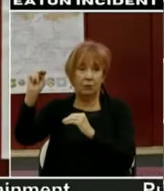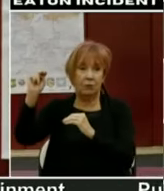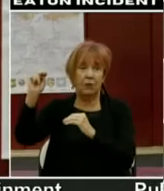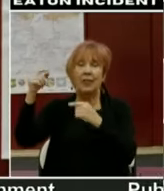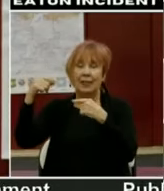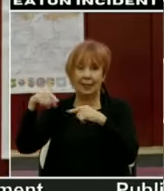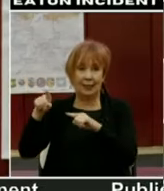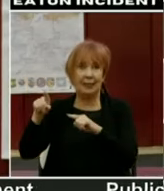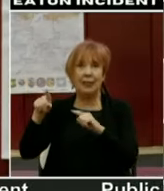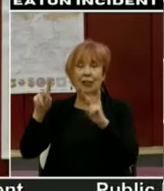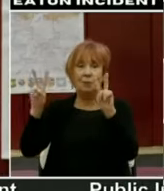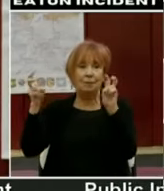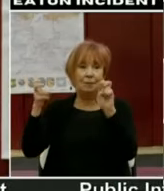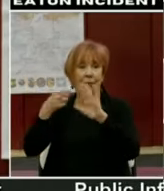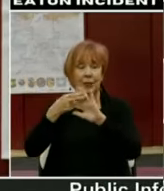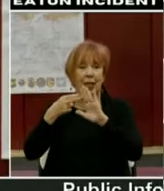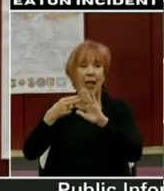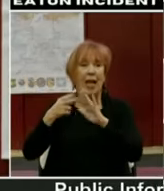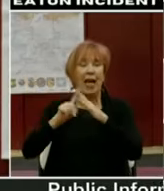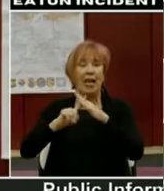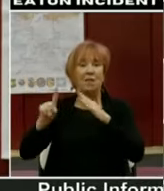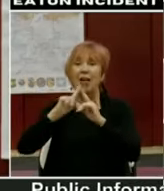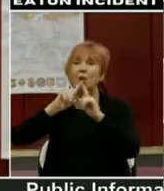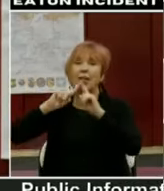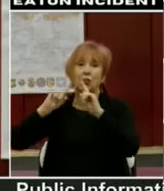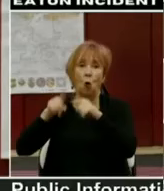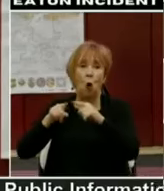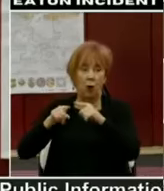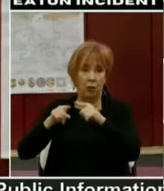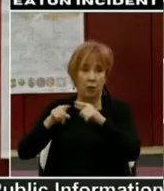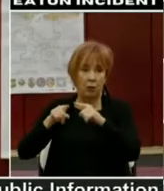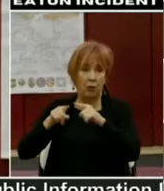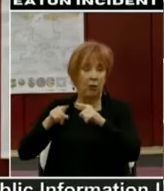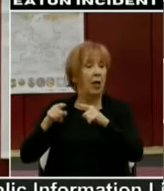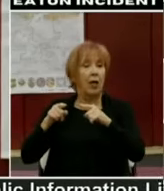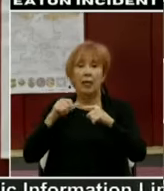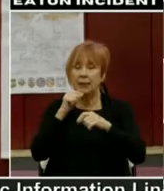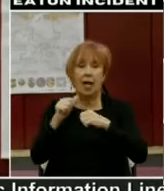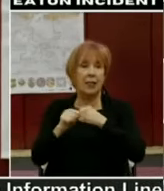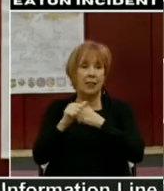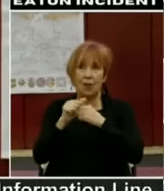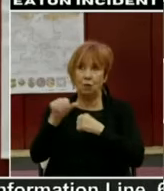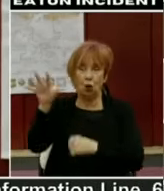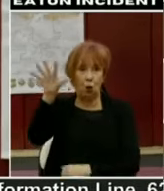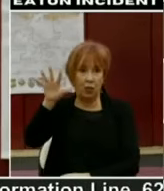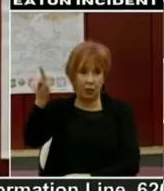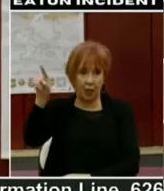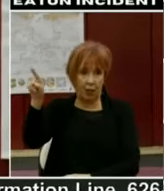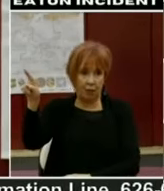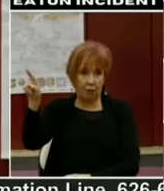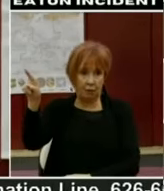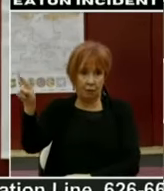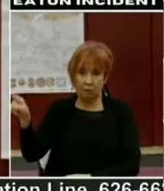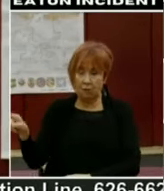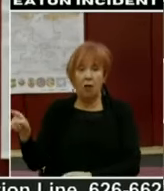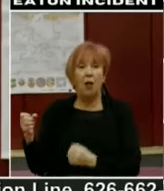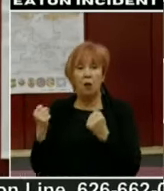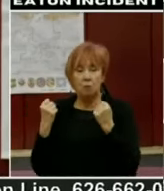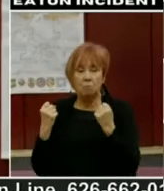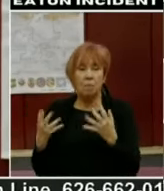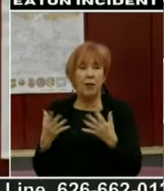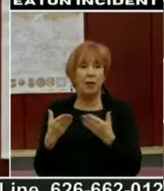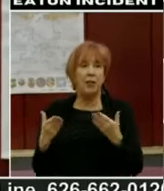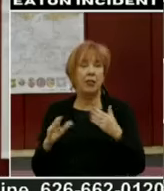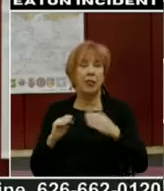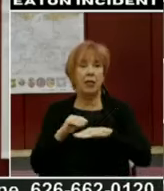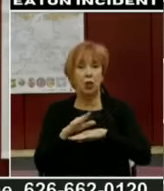still considered evacuation ordered area. It's still not safe to go into that area. There's a lot of things that could cause a